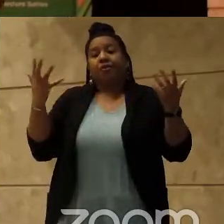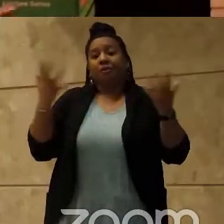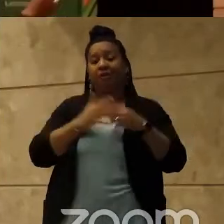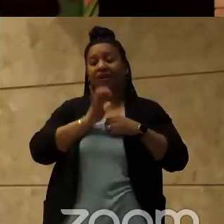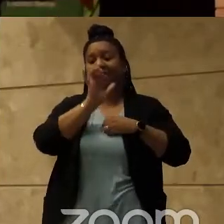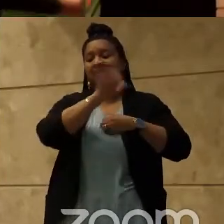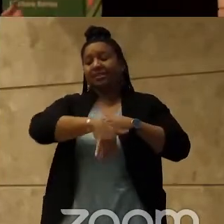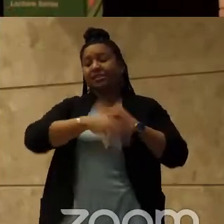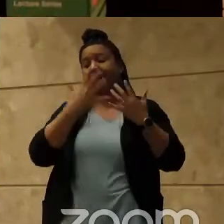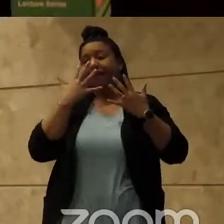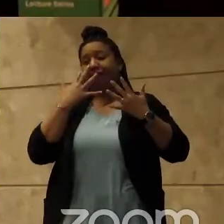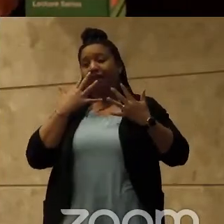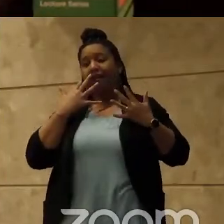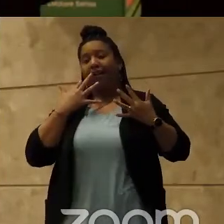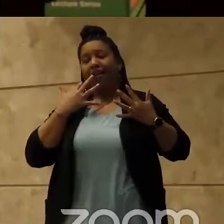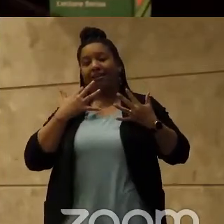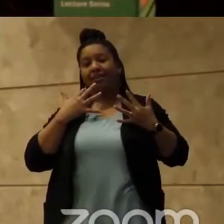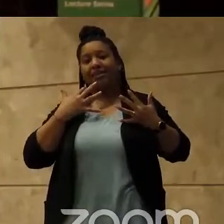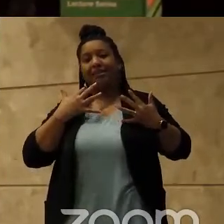we